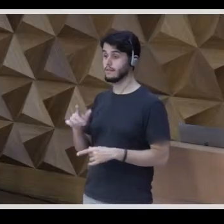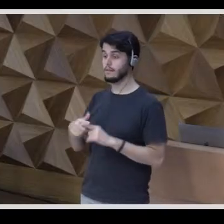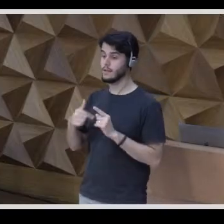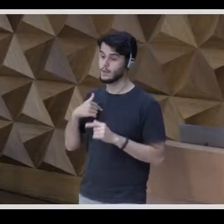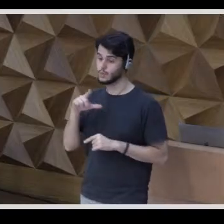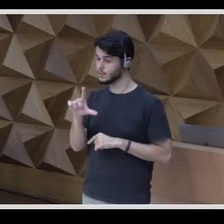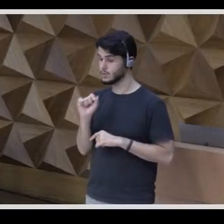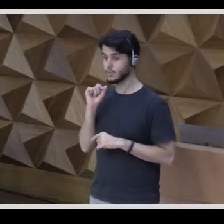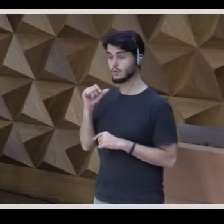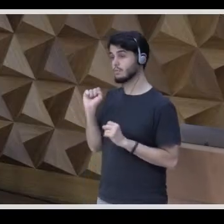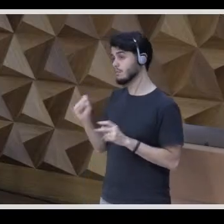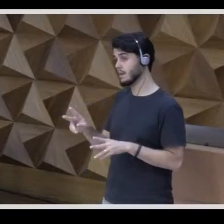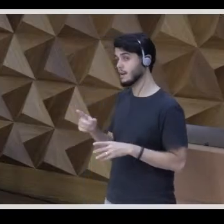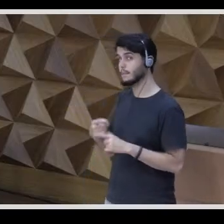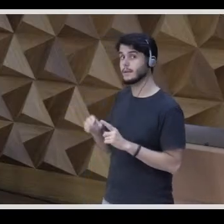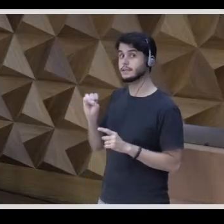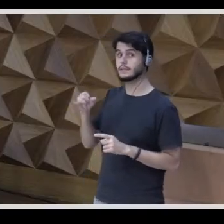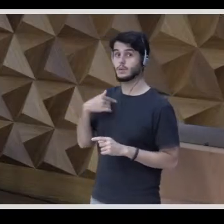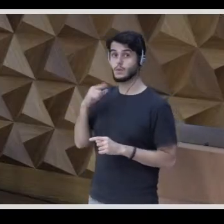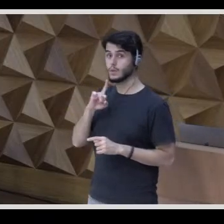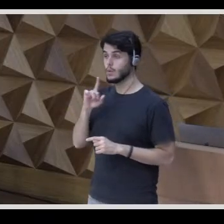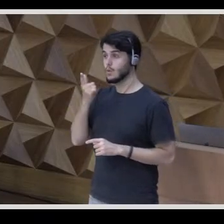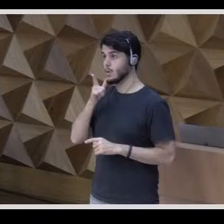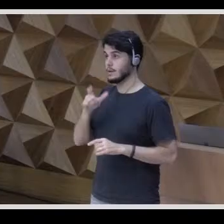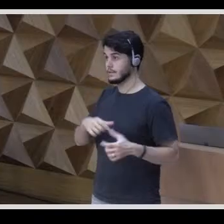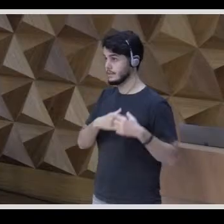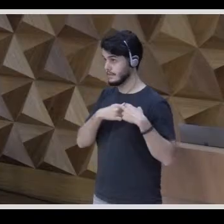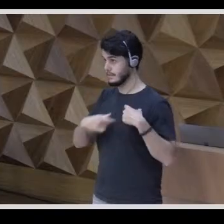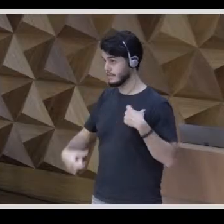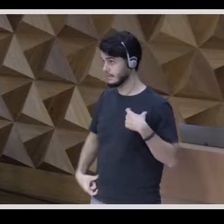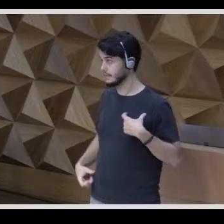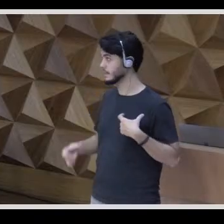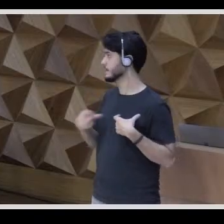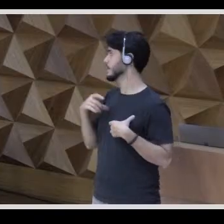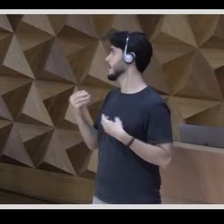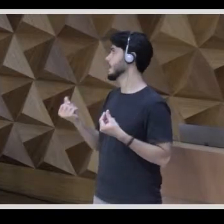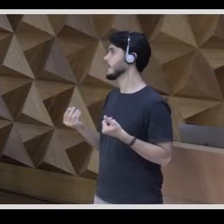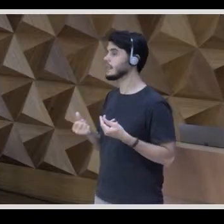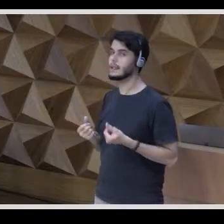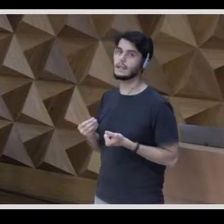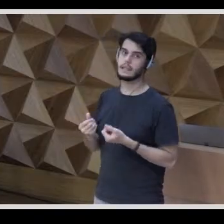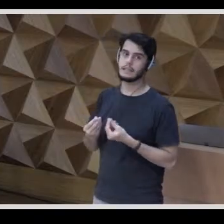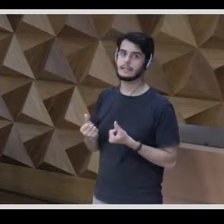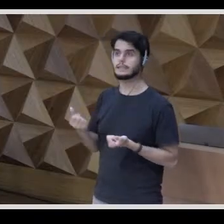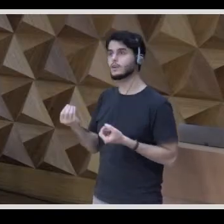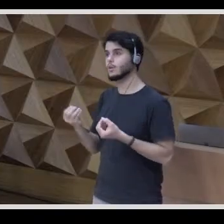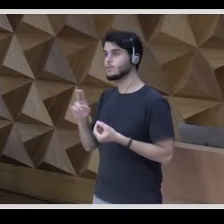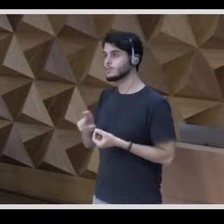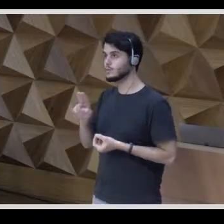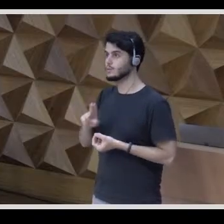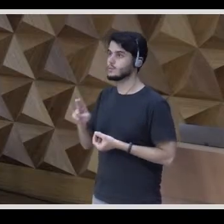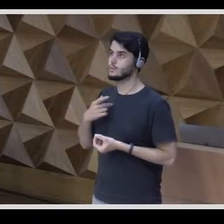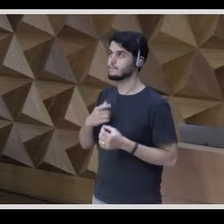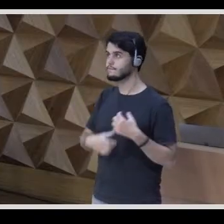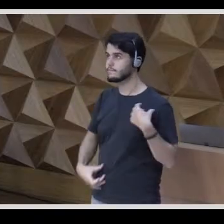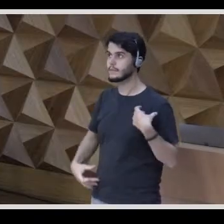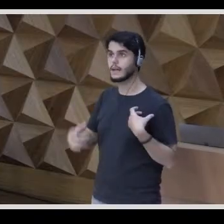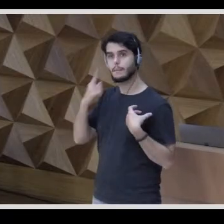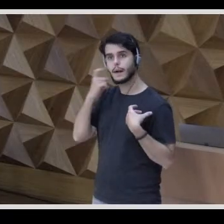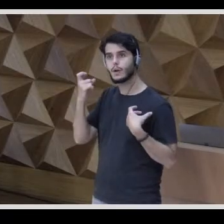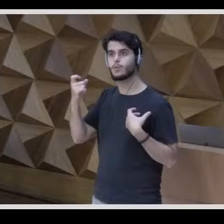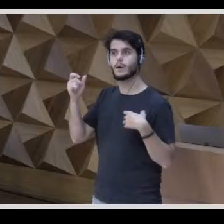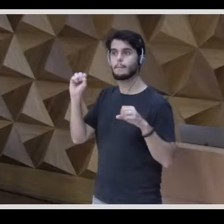noise that gets louder and louder until I put my seatbelt on. What I can still do, however, I'm not saying I ever do